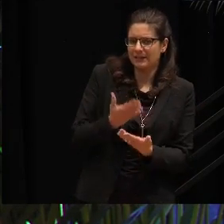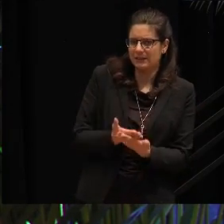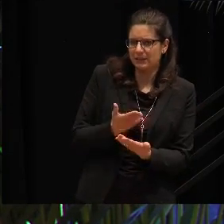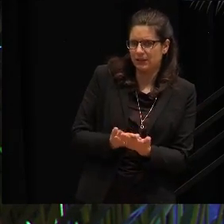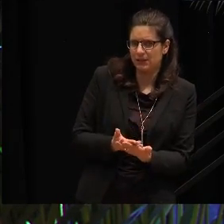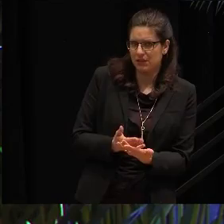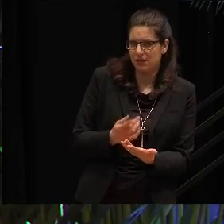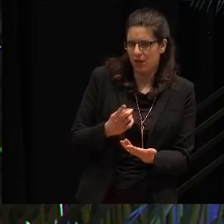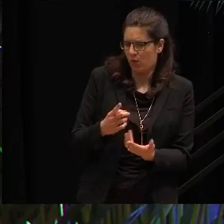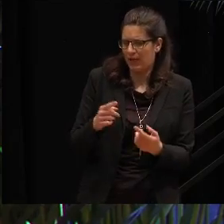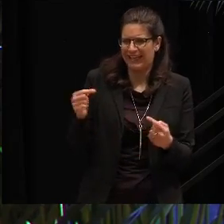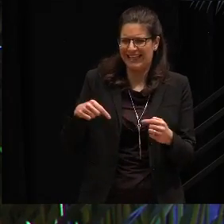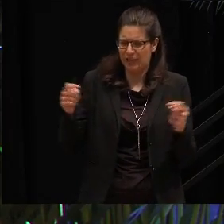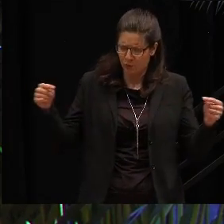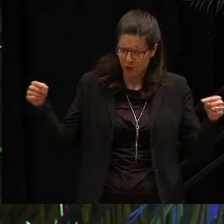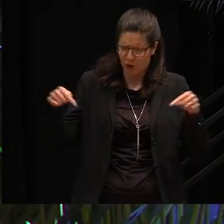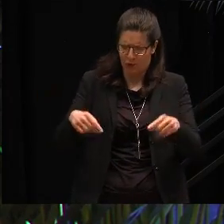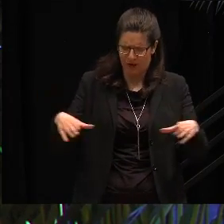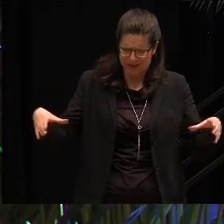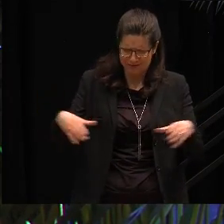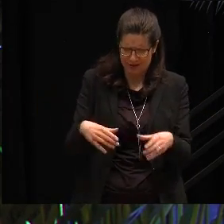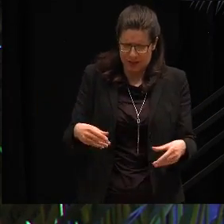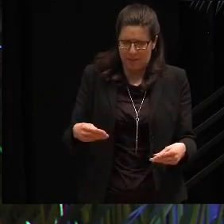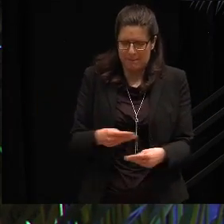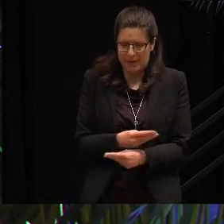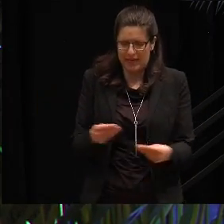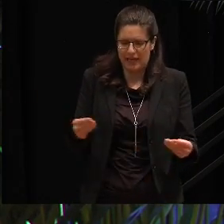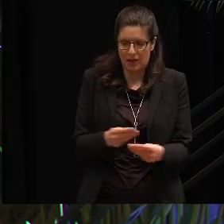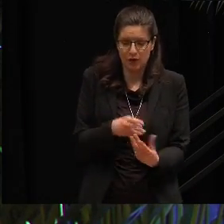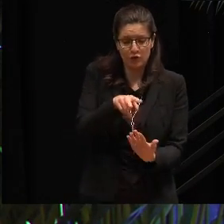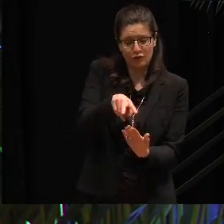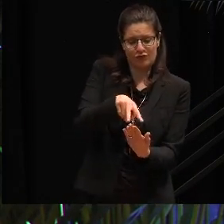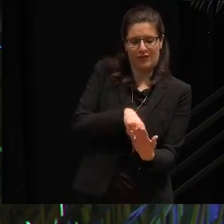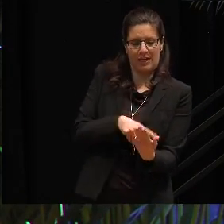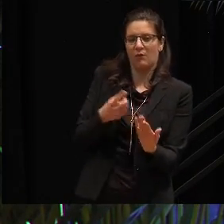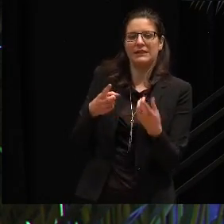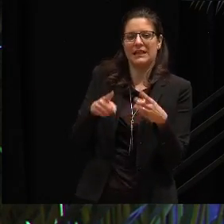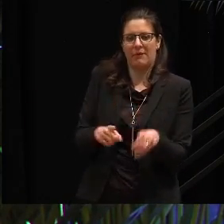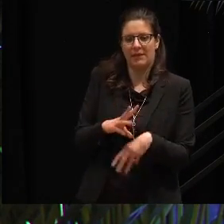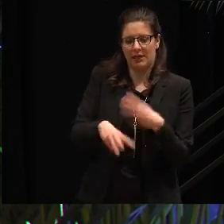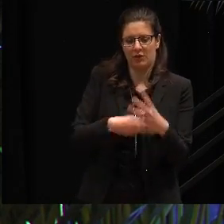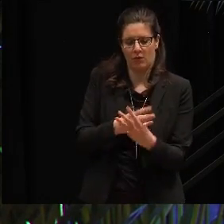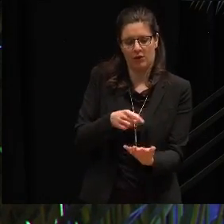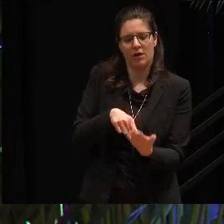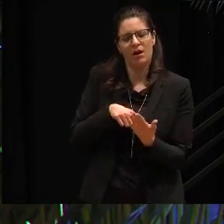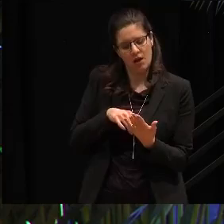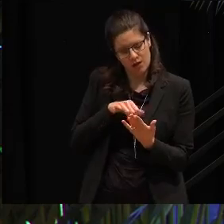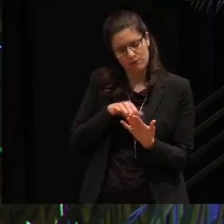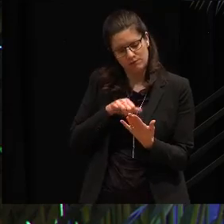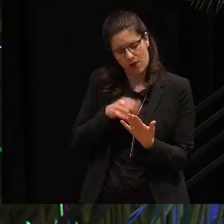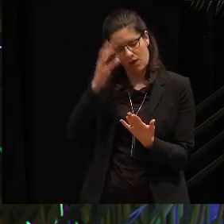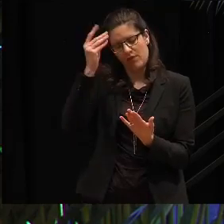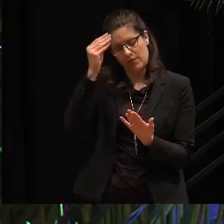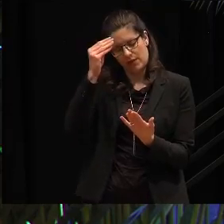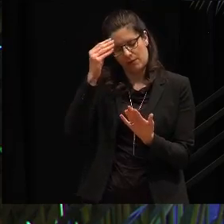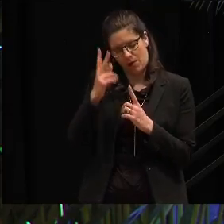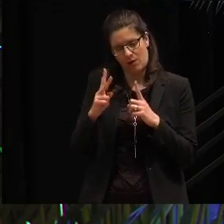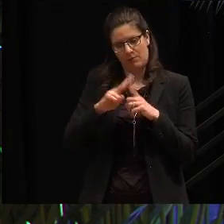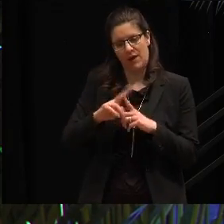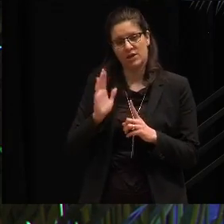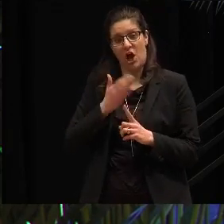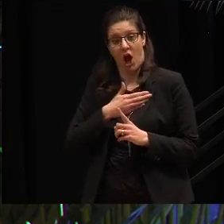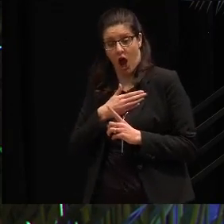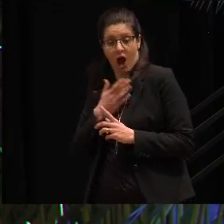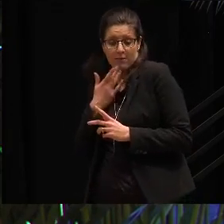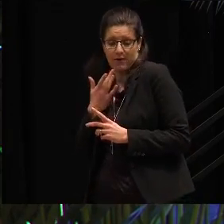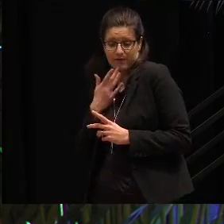of mediated place where we can read what's happening in the world, think about it as it relates to our policy preferences, and then be